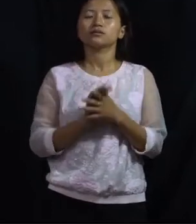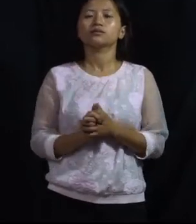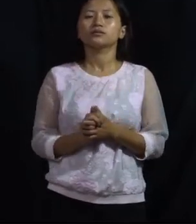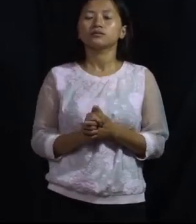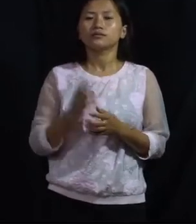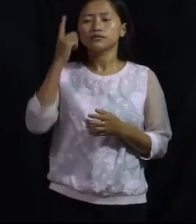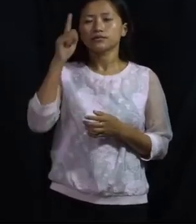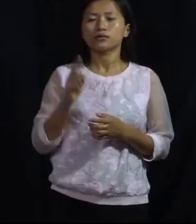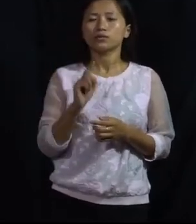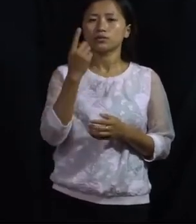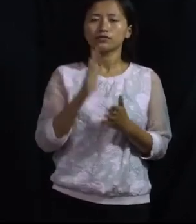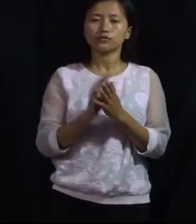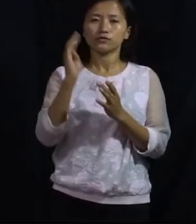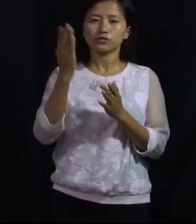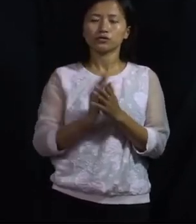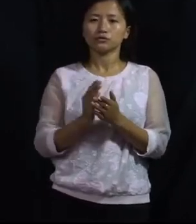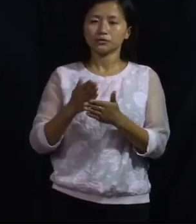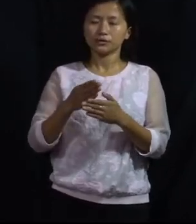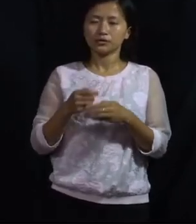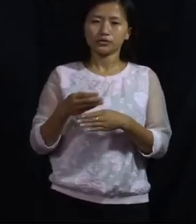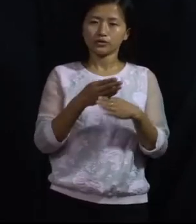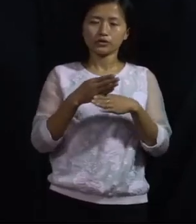date for 1/4 share on the following terms.